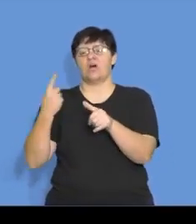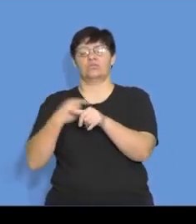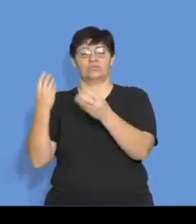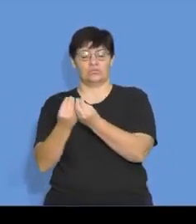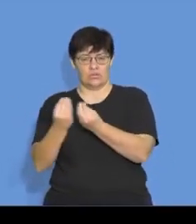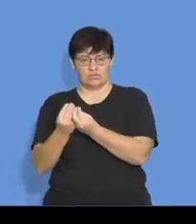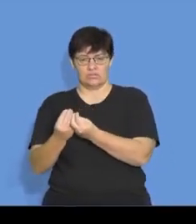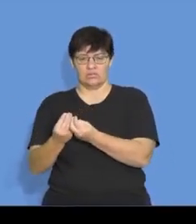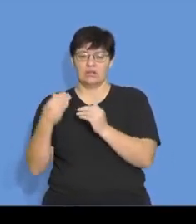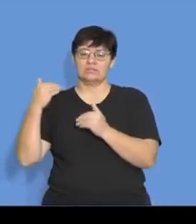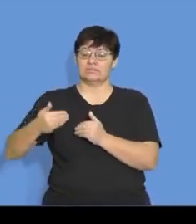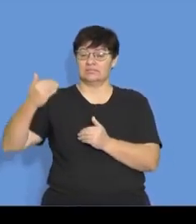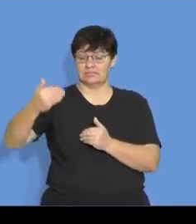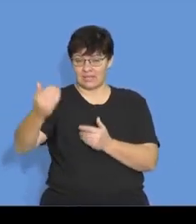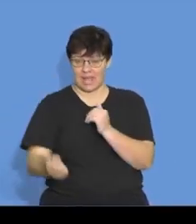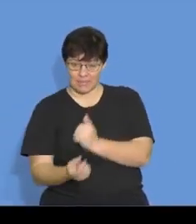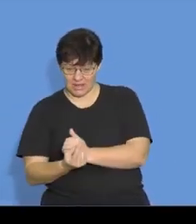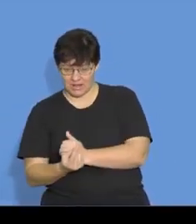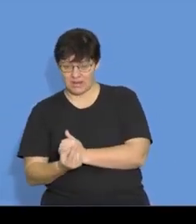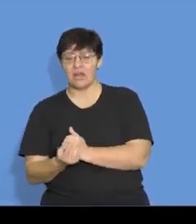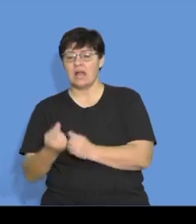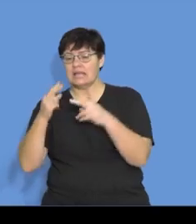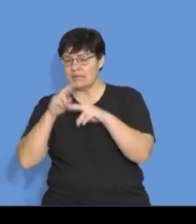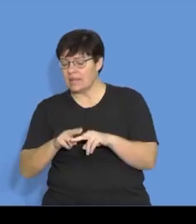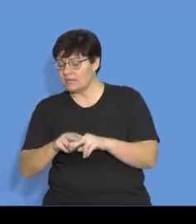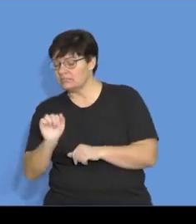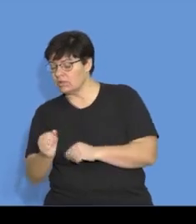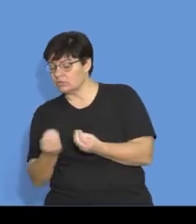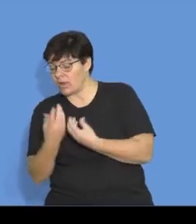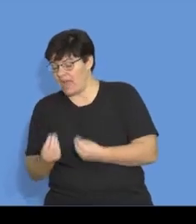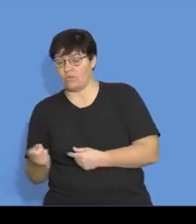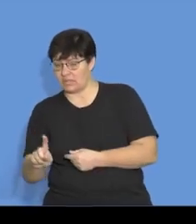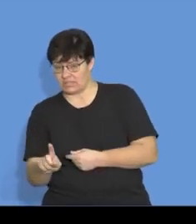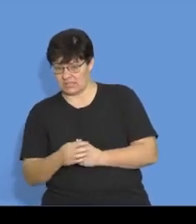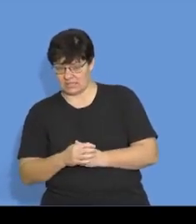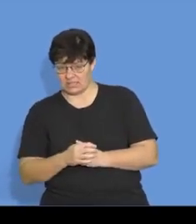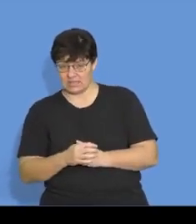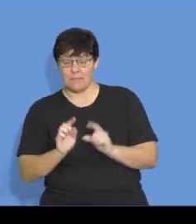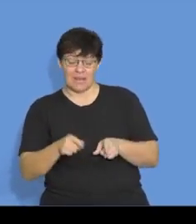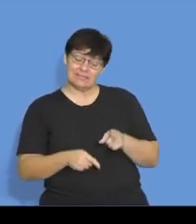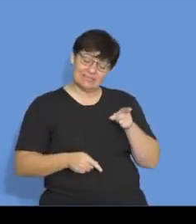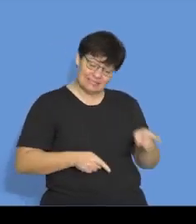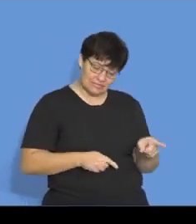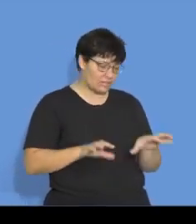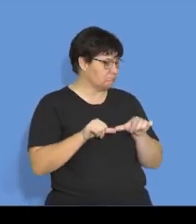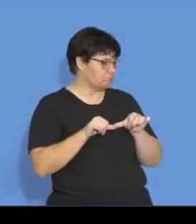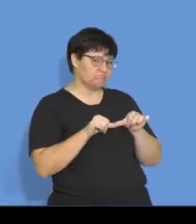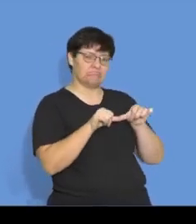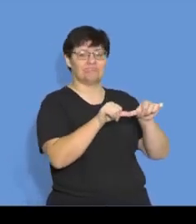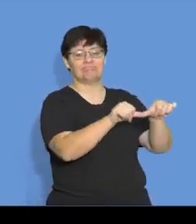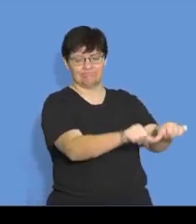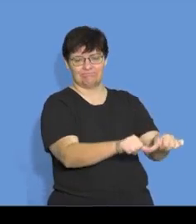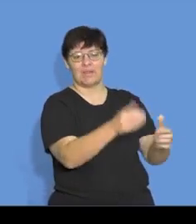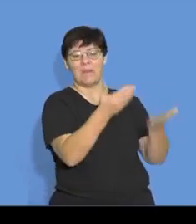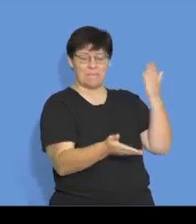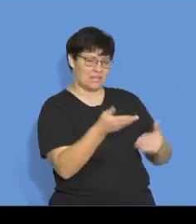conducted periodically to determine the stock on hand. Whereas if you are dealing with your perpetual, the balance of your